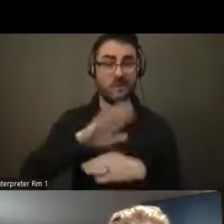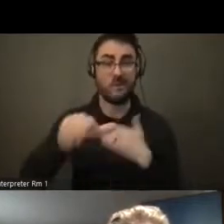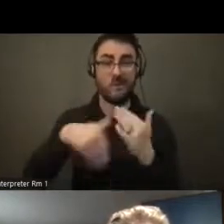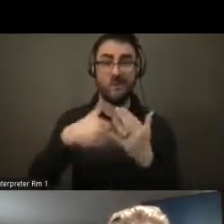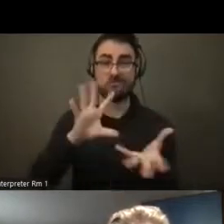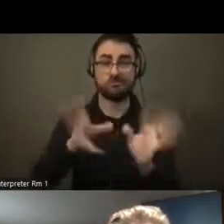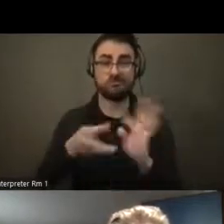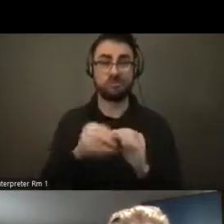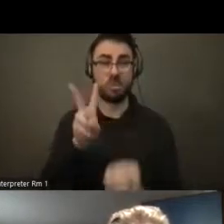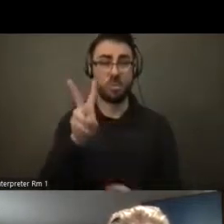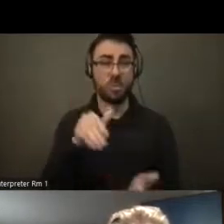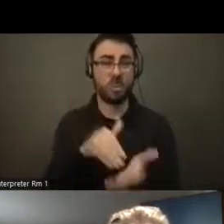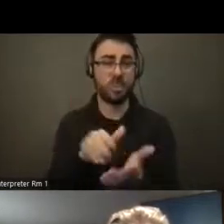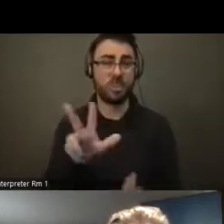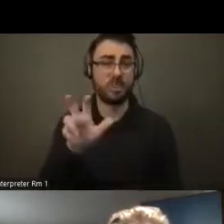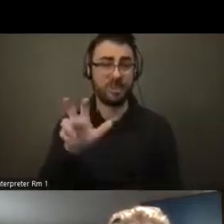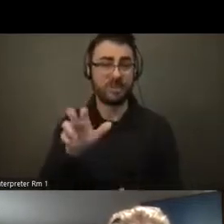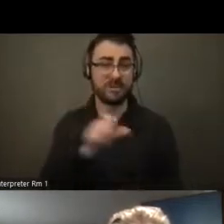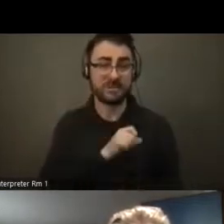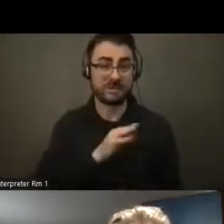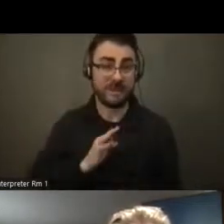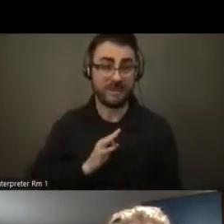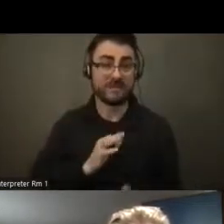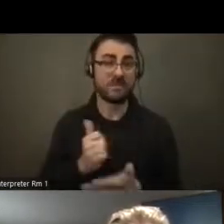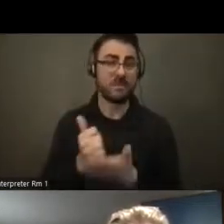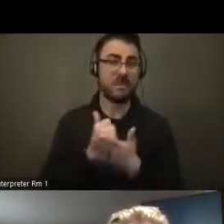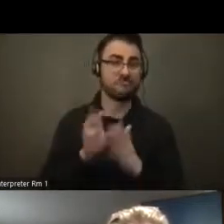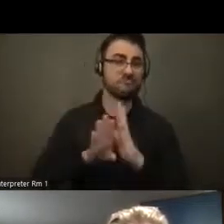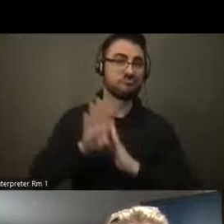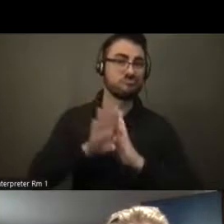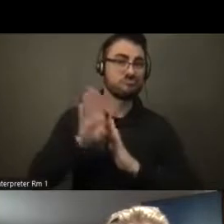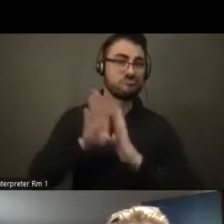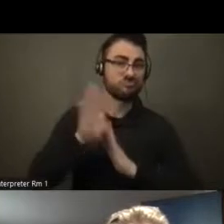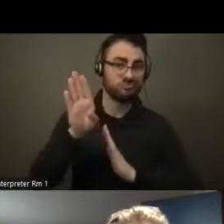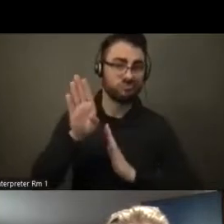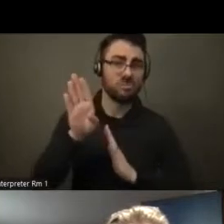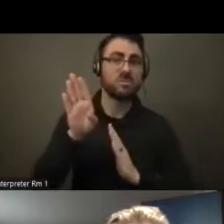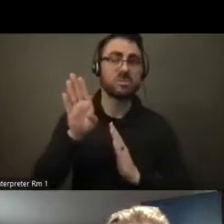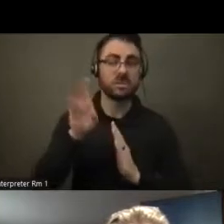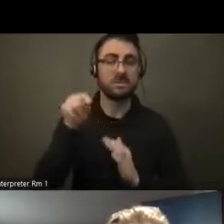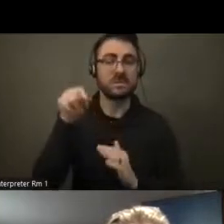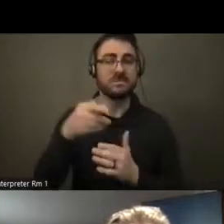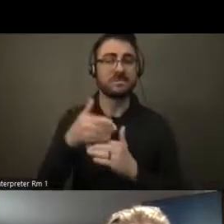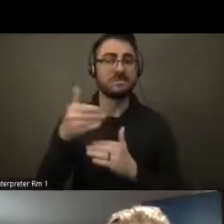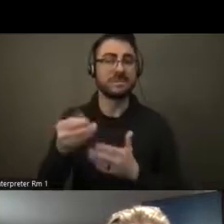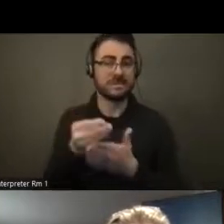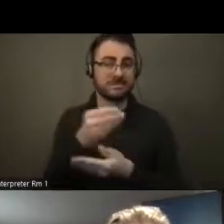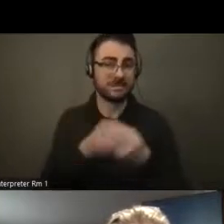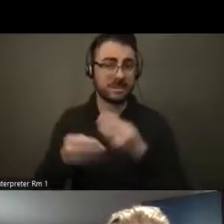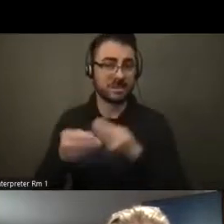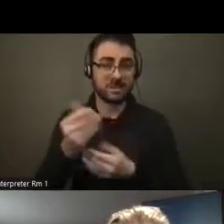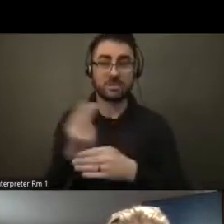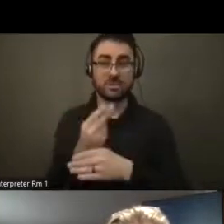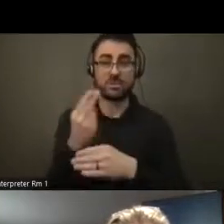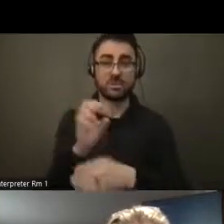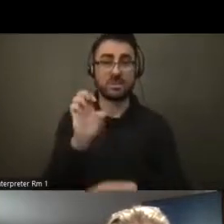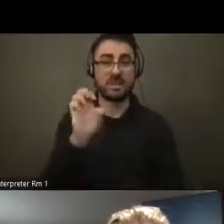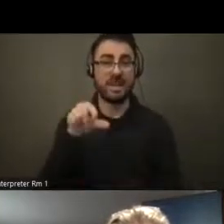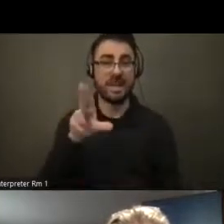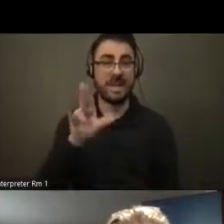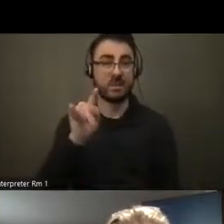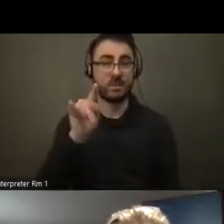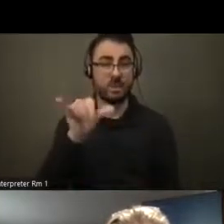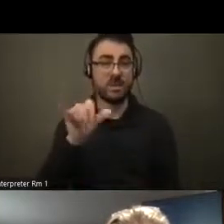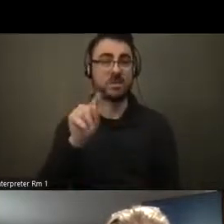to develop this next proposed budget and use that equity tool, that first time ever